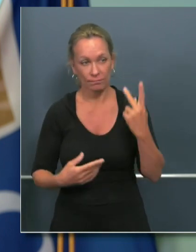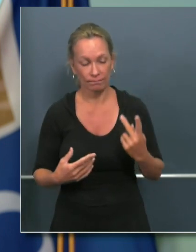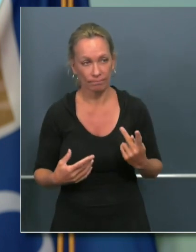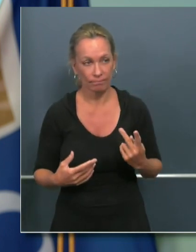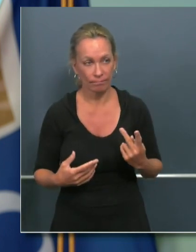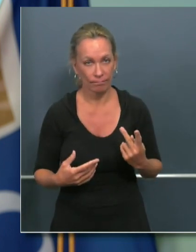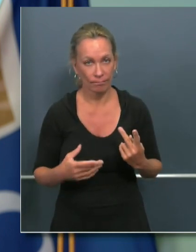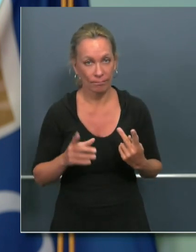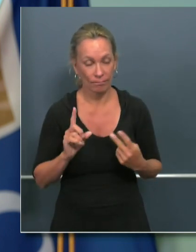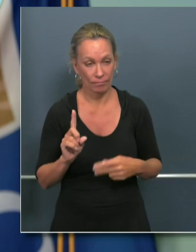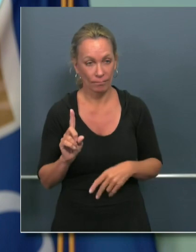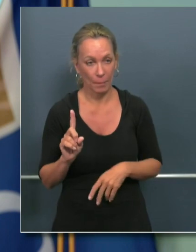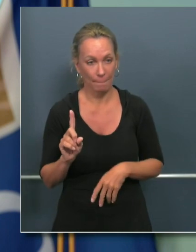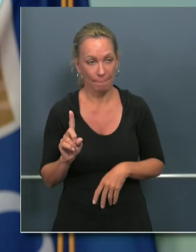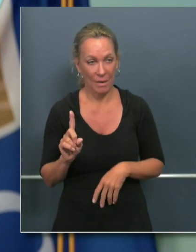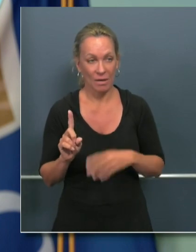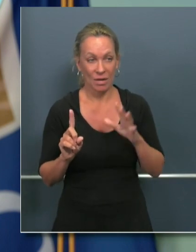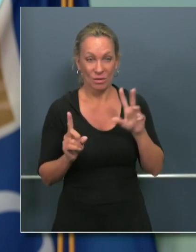COVID-19, but